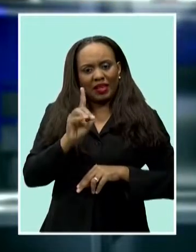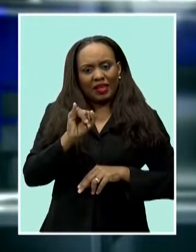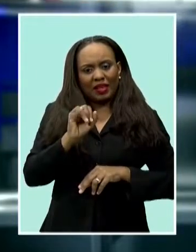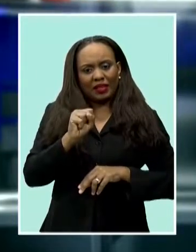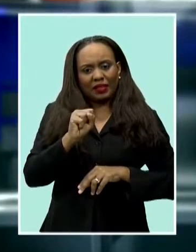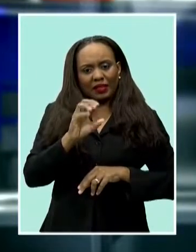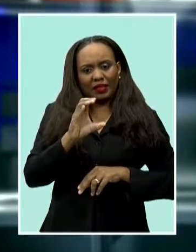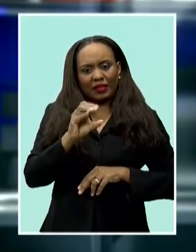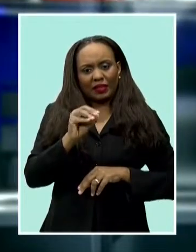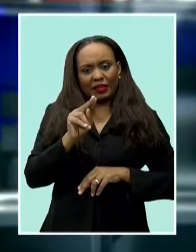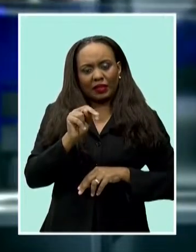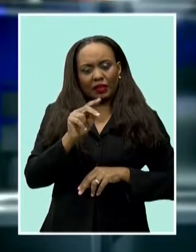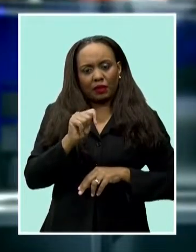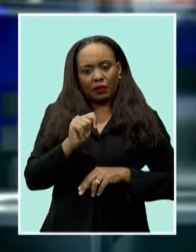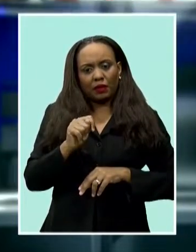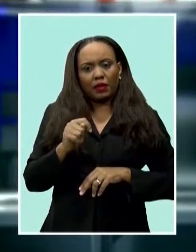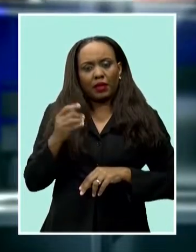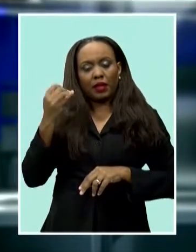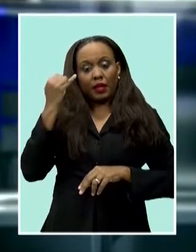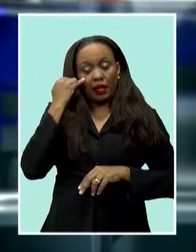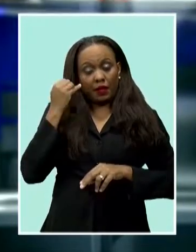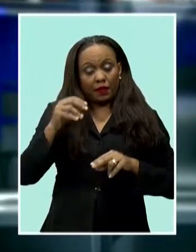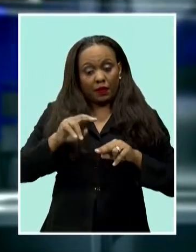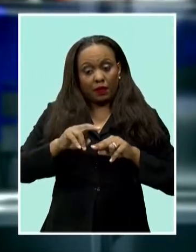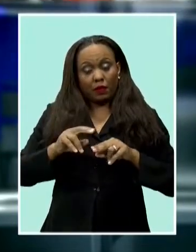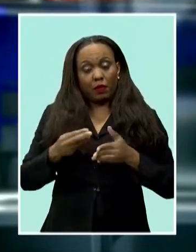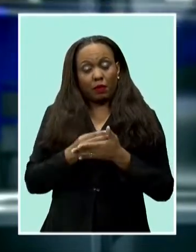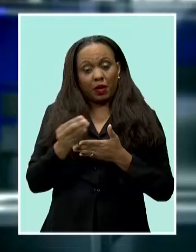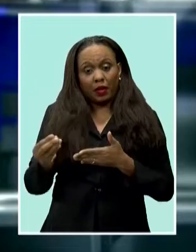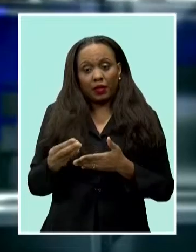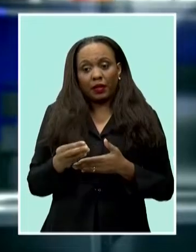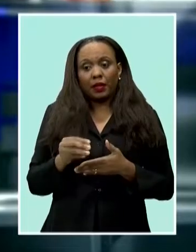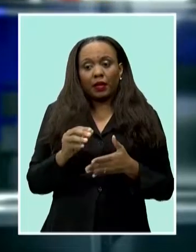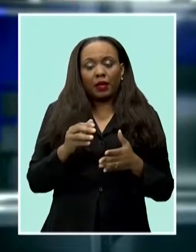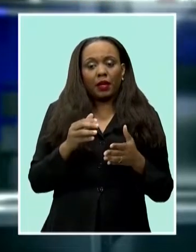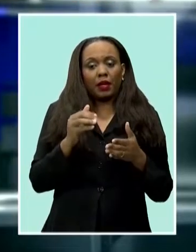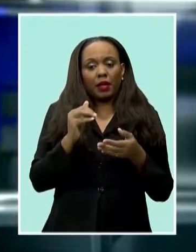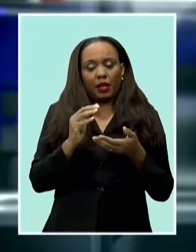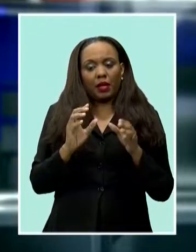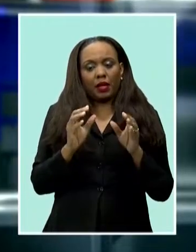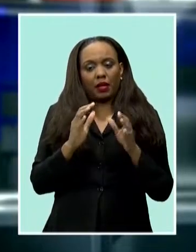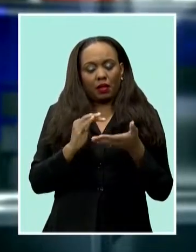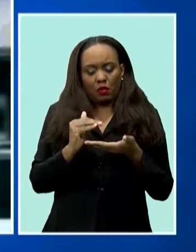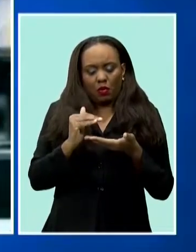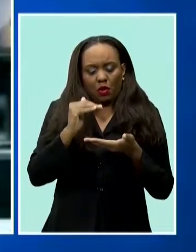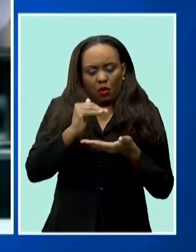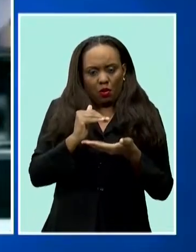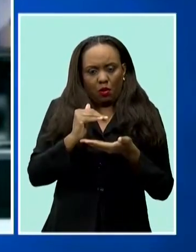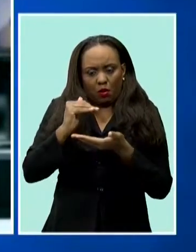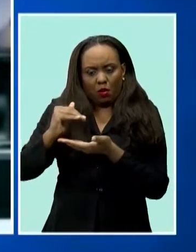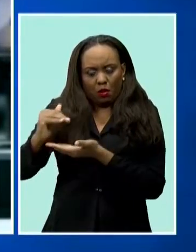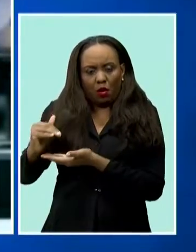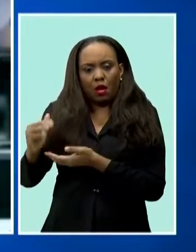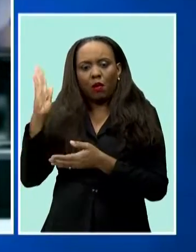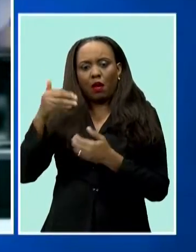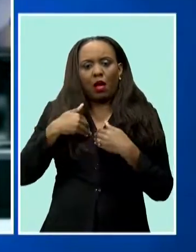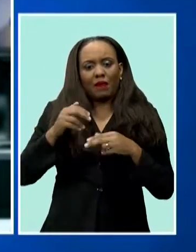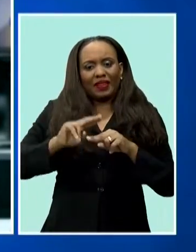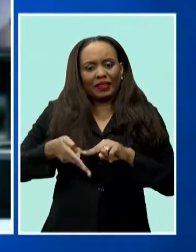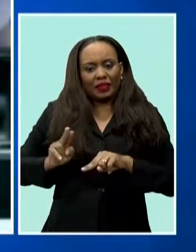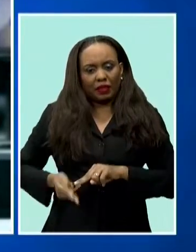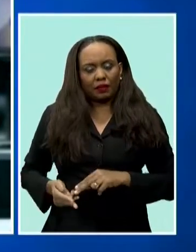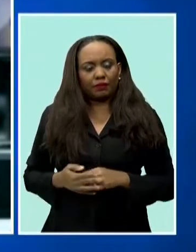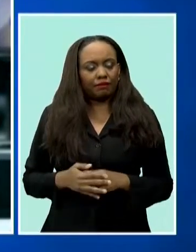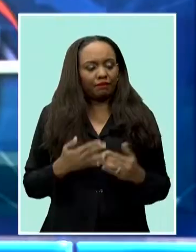of 10 or 20, will get them at the $3 rate if they buy them in bulk going forward. Back to you, Lisa. Thank you so much, Ryan.